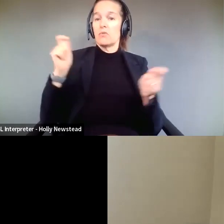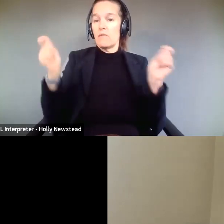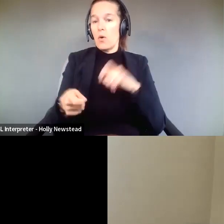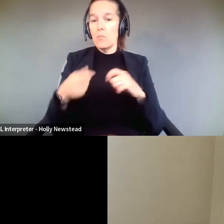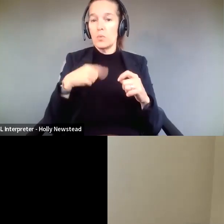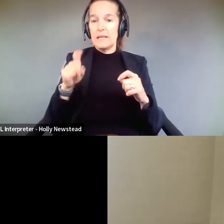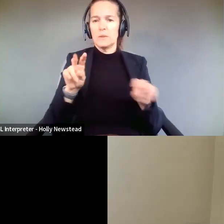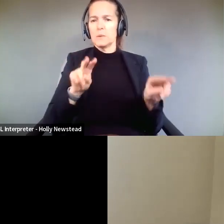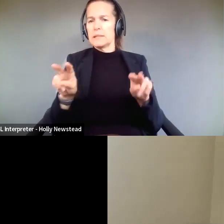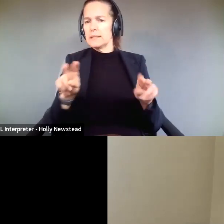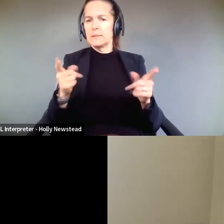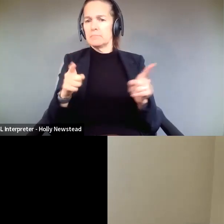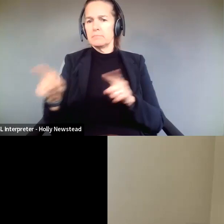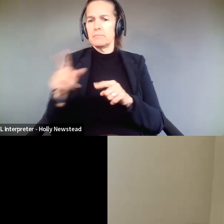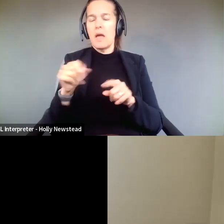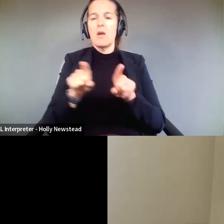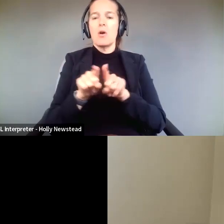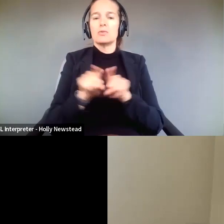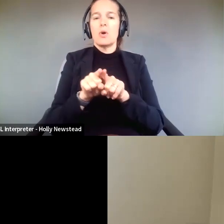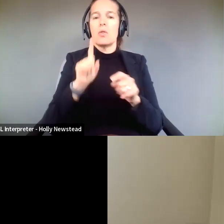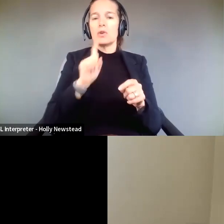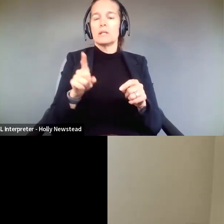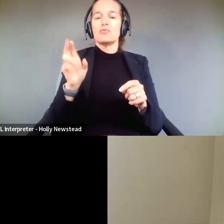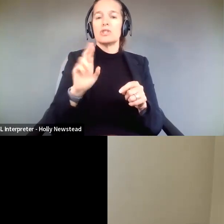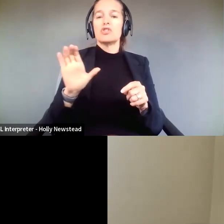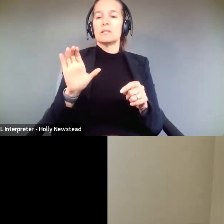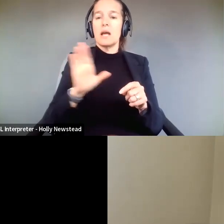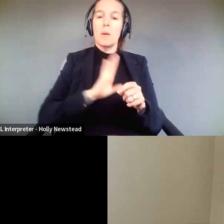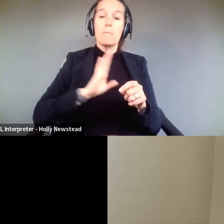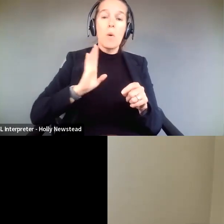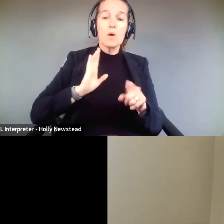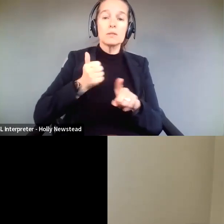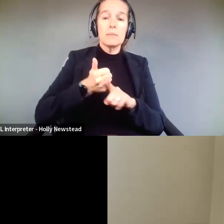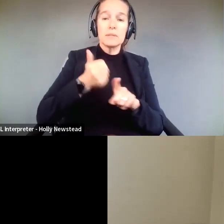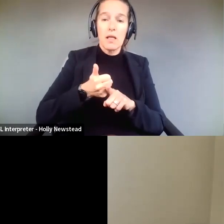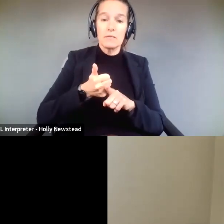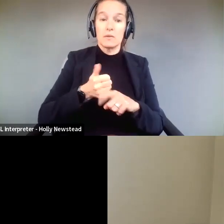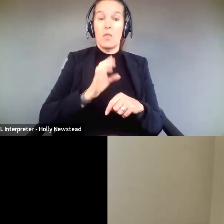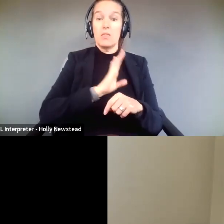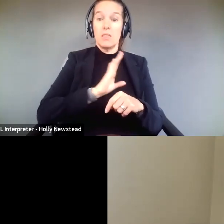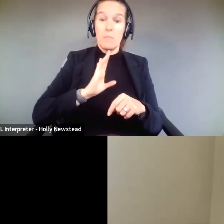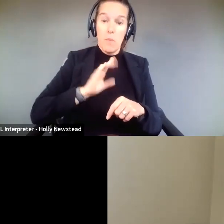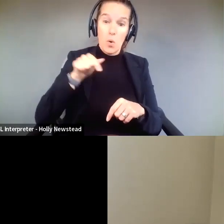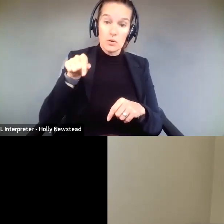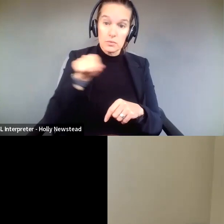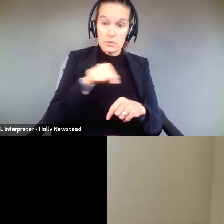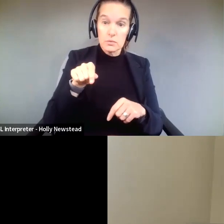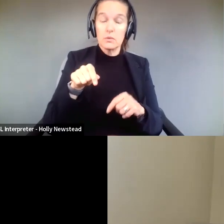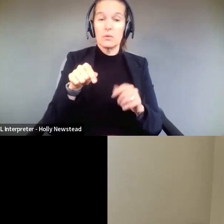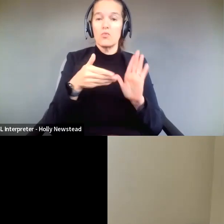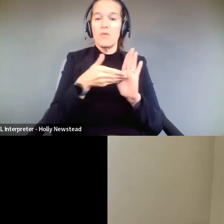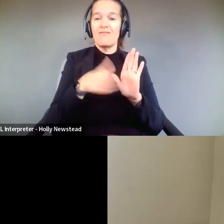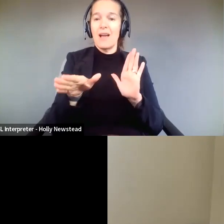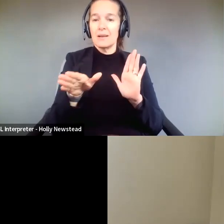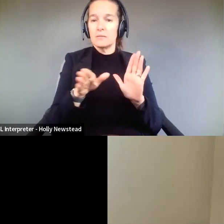out. I think there's also the regional center boards themselves. Do the boards reflect the demographics,